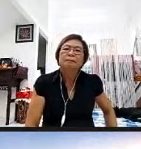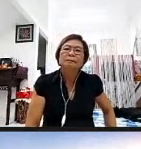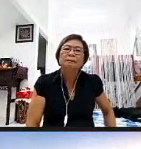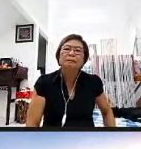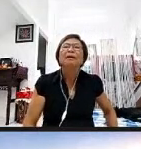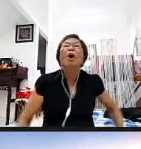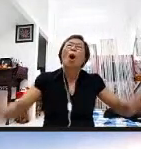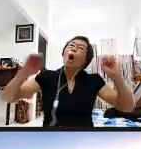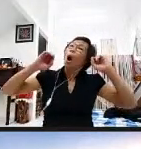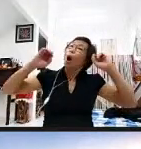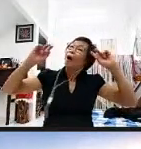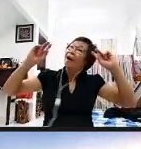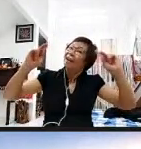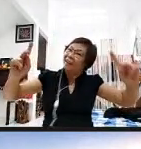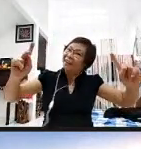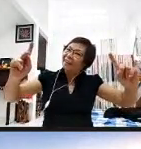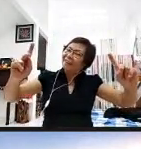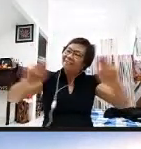Okay, right.